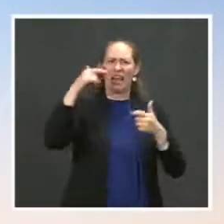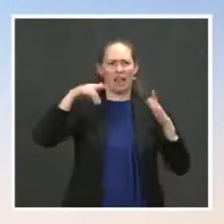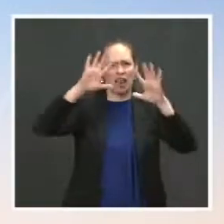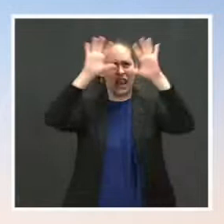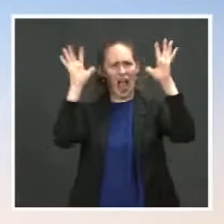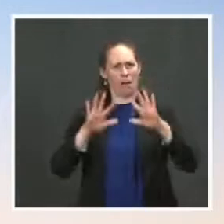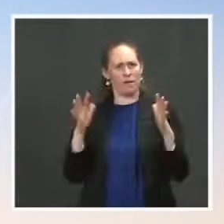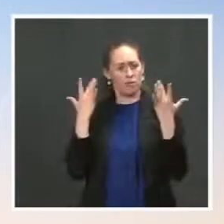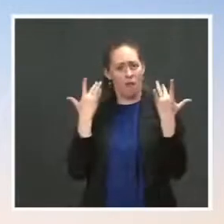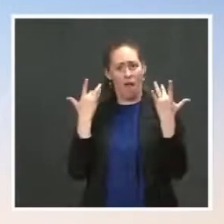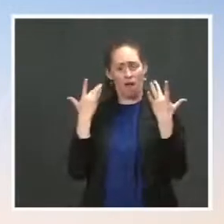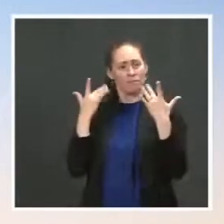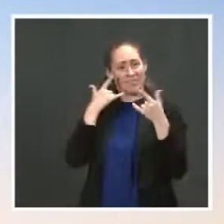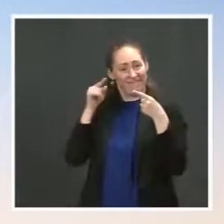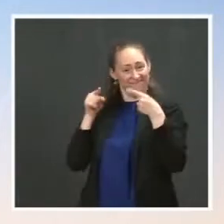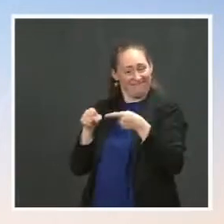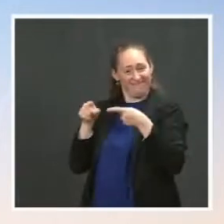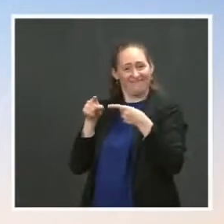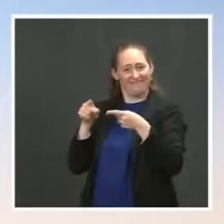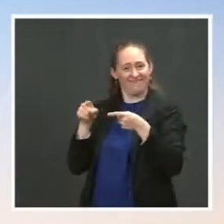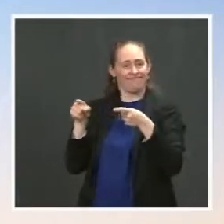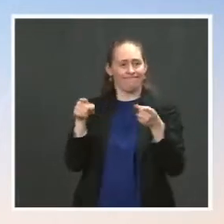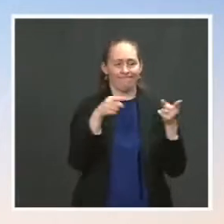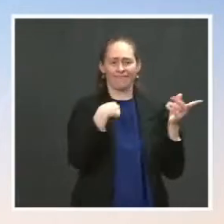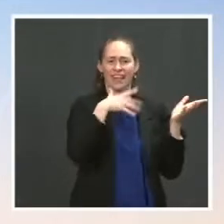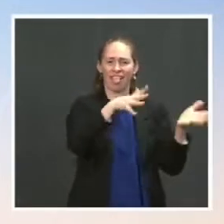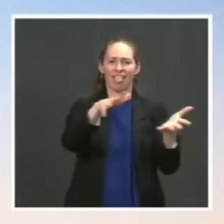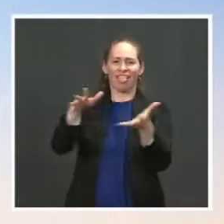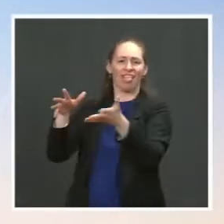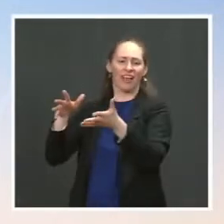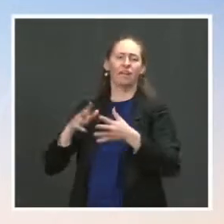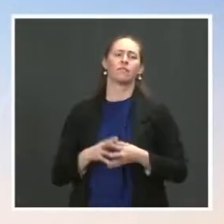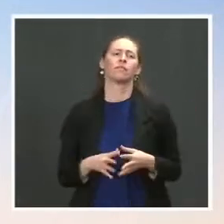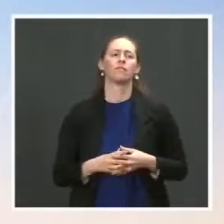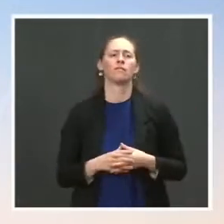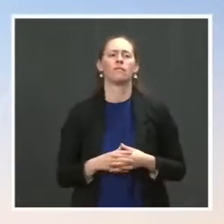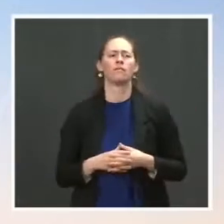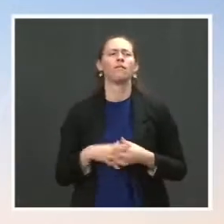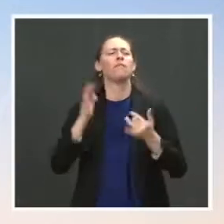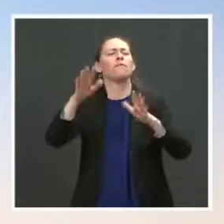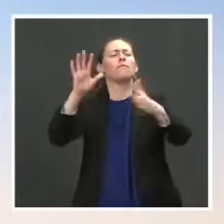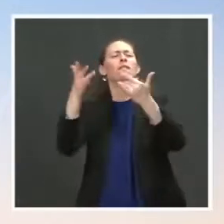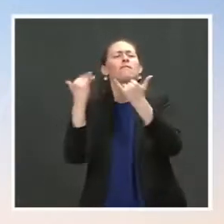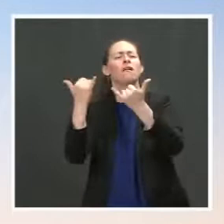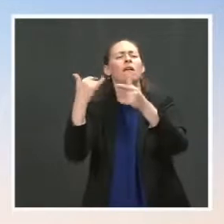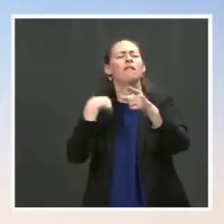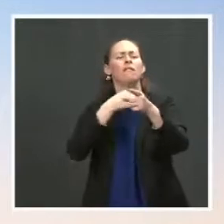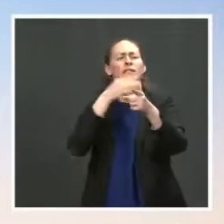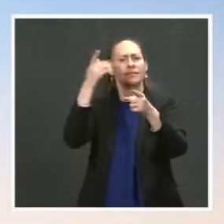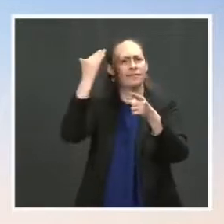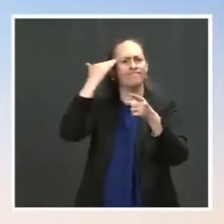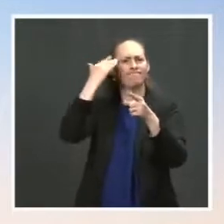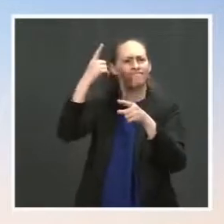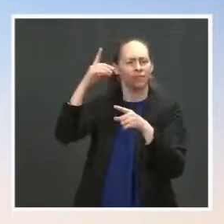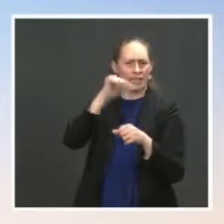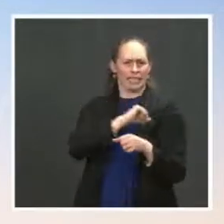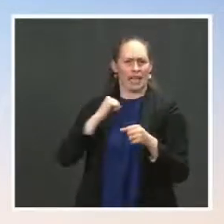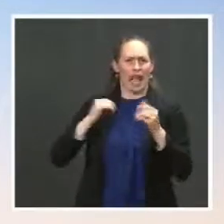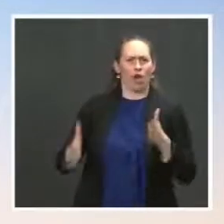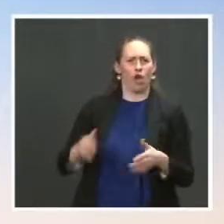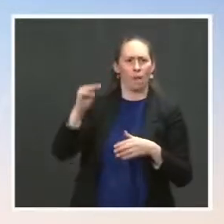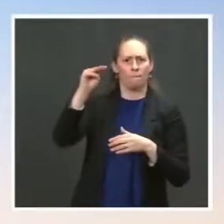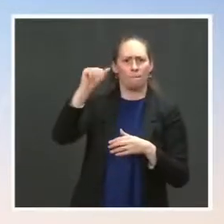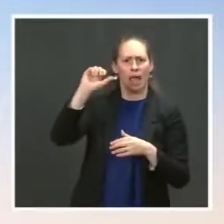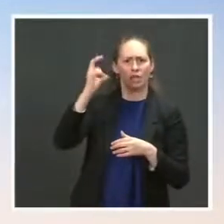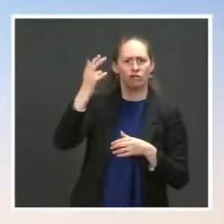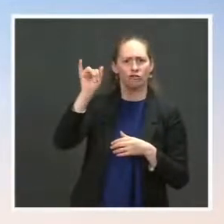Have you personally spoken with Senator Manchin about this proposal? Looking forward to speaking with him soon. This next week, or